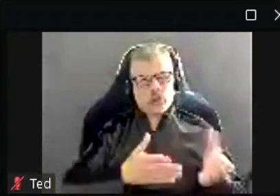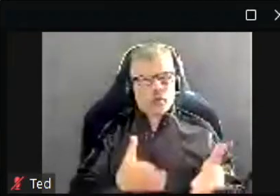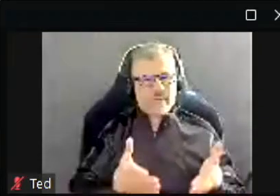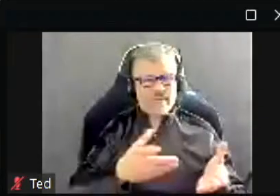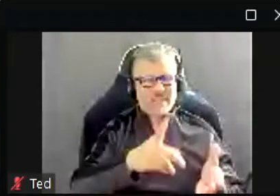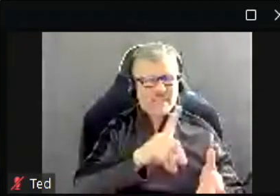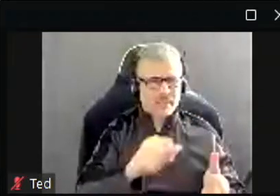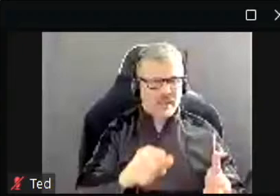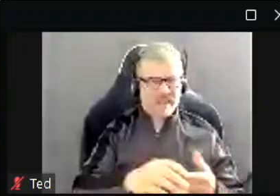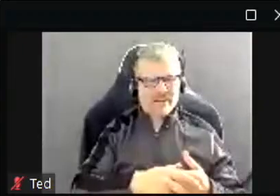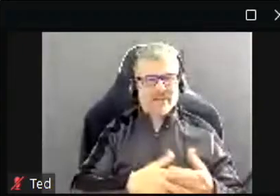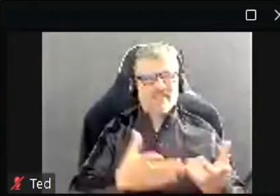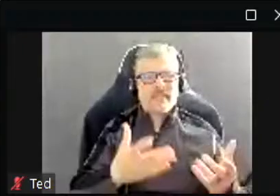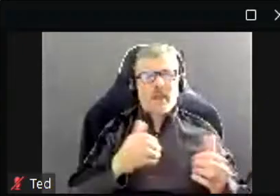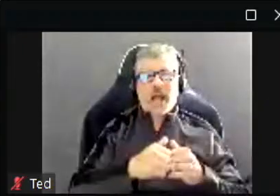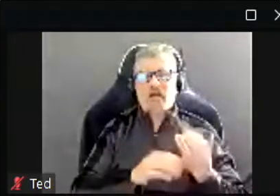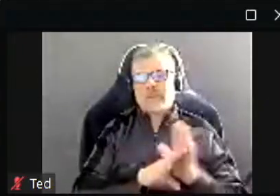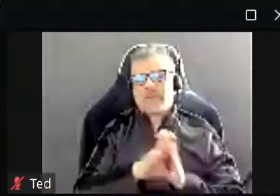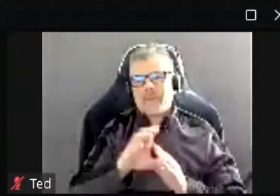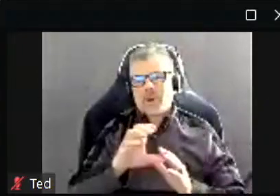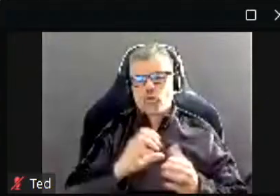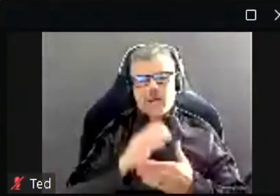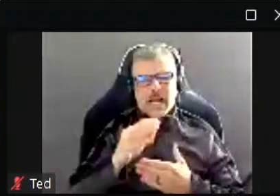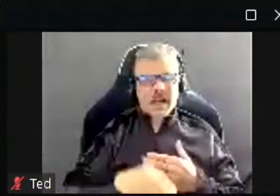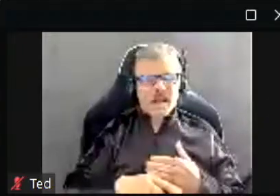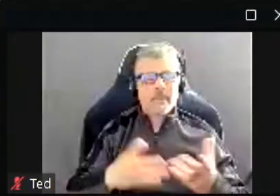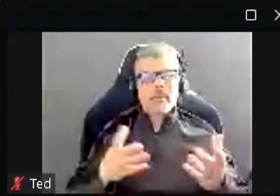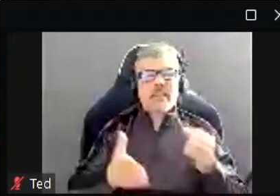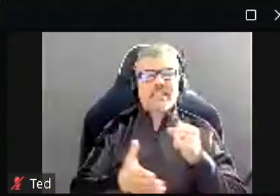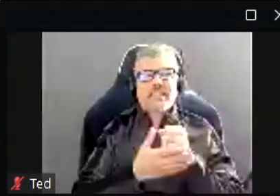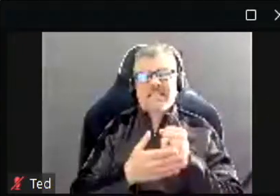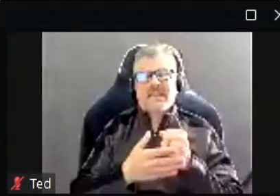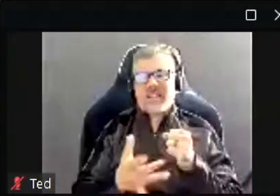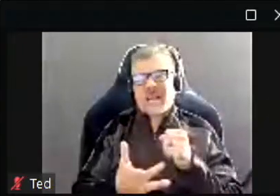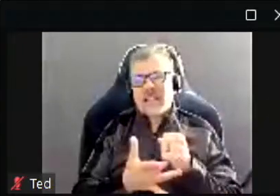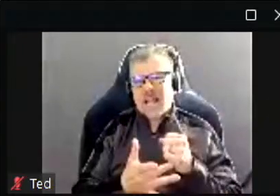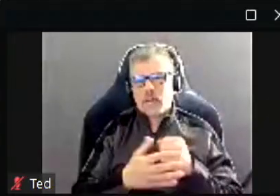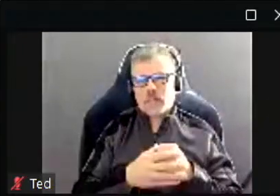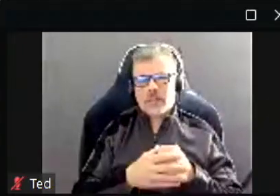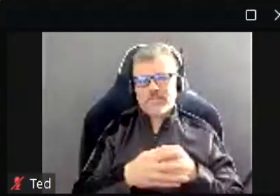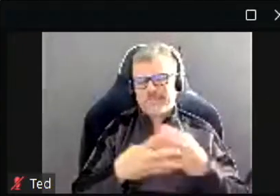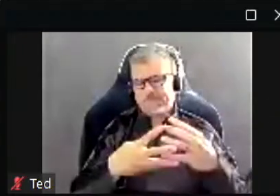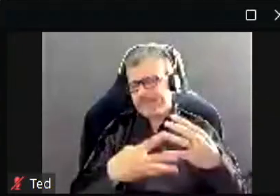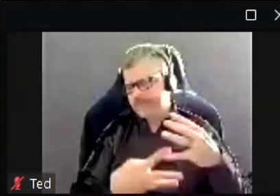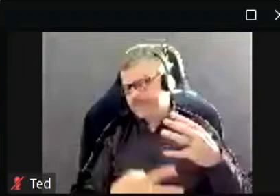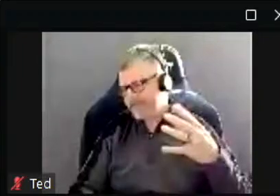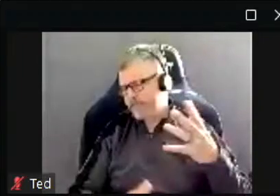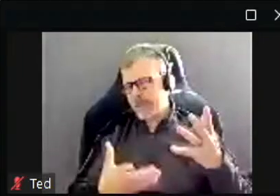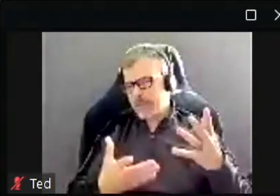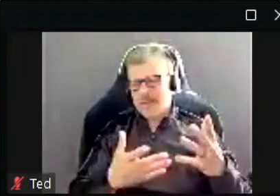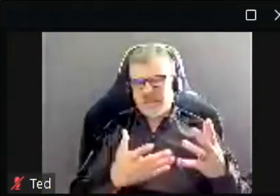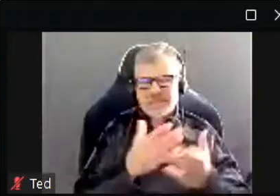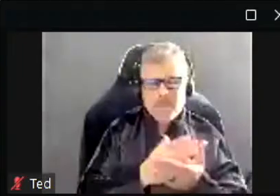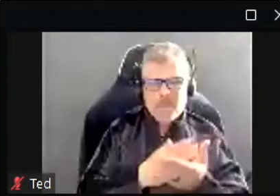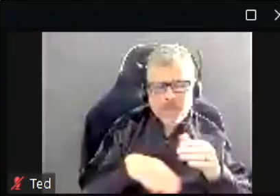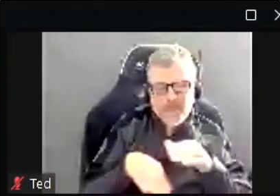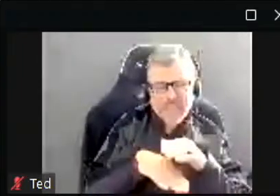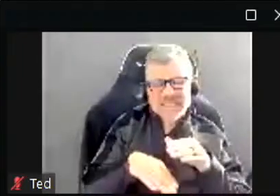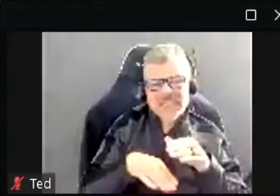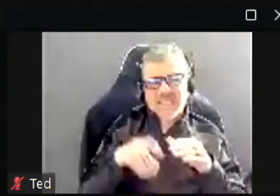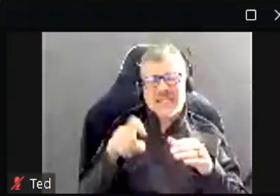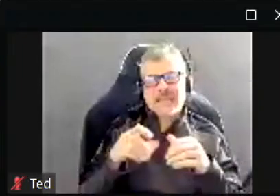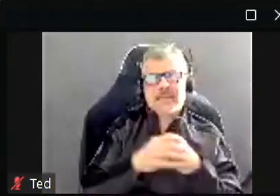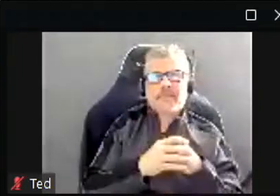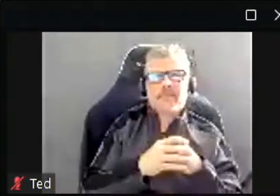intervention, how to make curriculum accessible, assistive technology, a lot of the basic issues, because even though